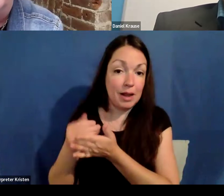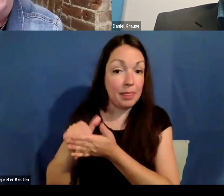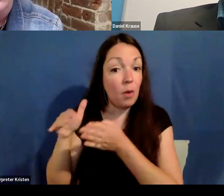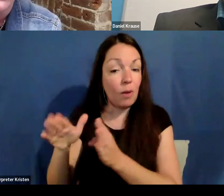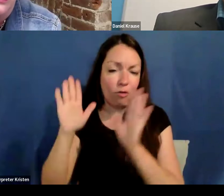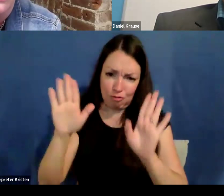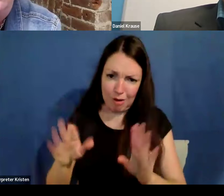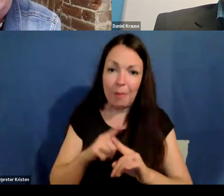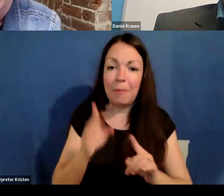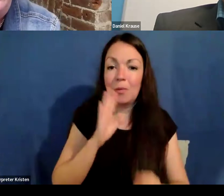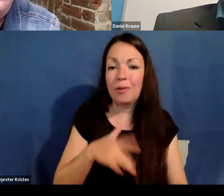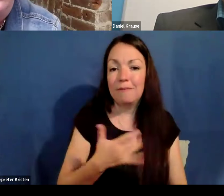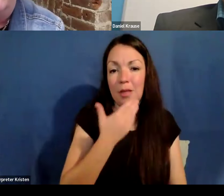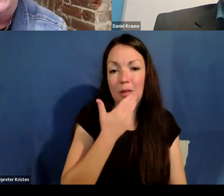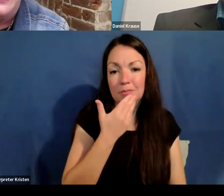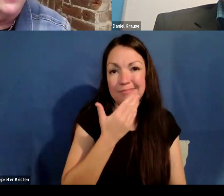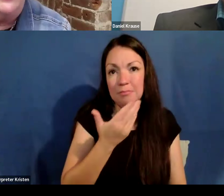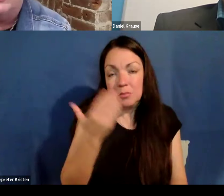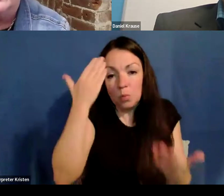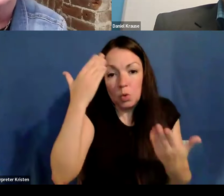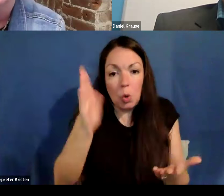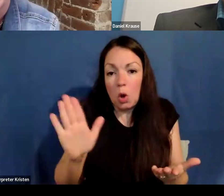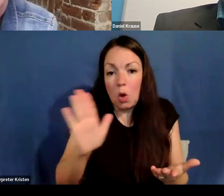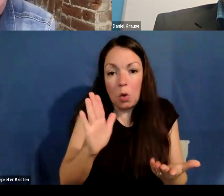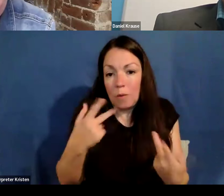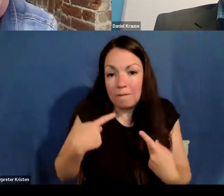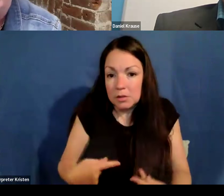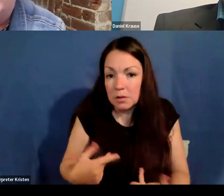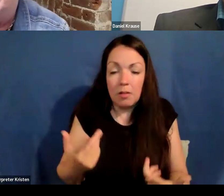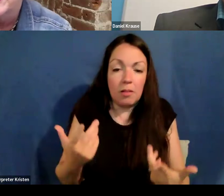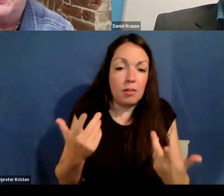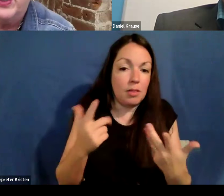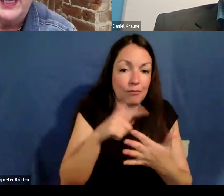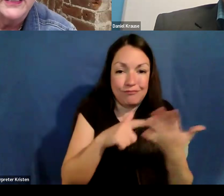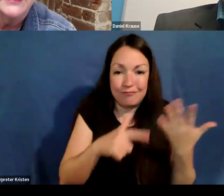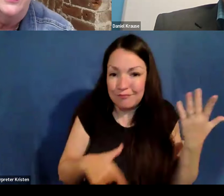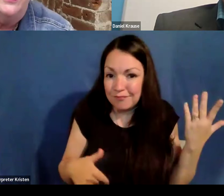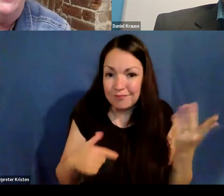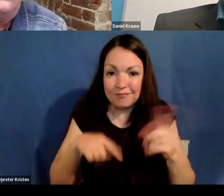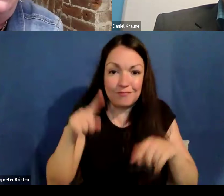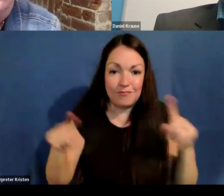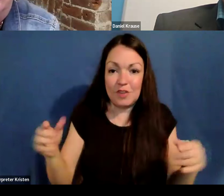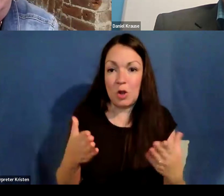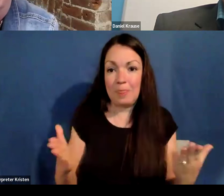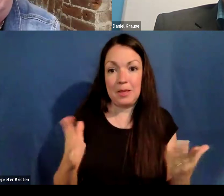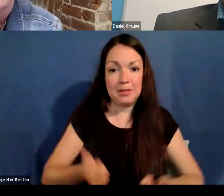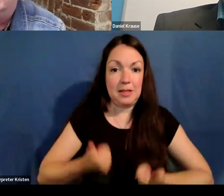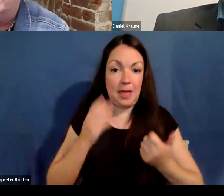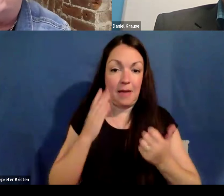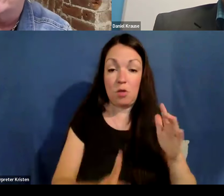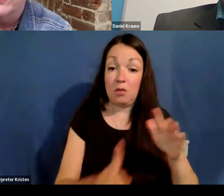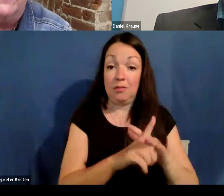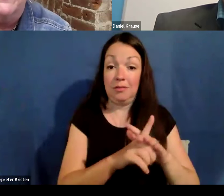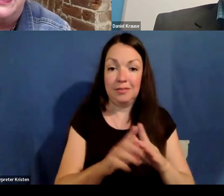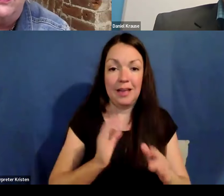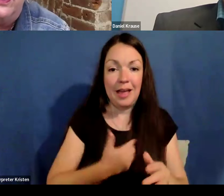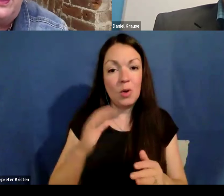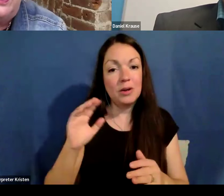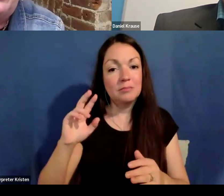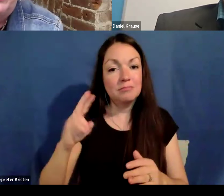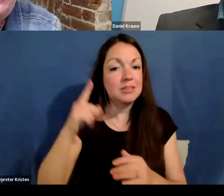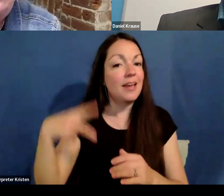feel much, we just don't know physically and all kinds of things, what life's going to bring us in that second half of life.